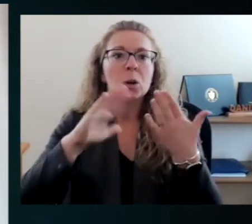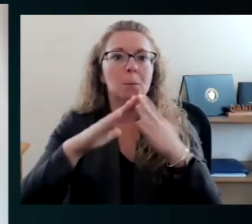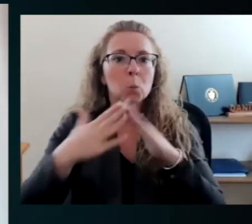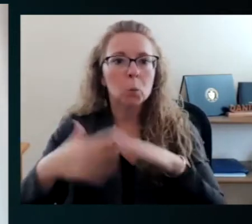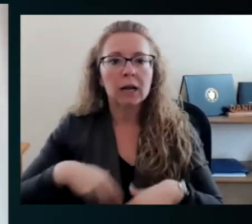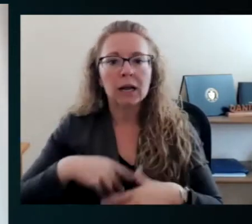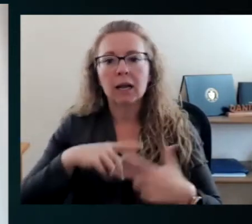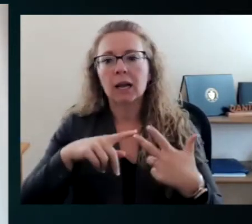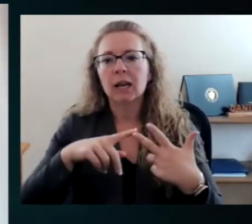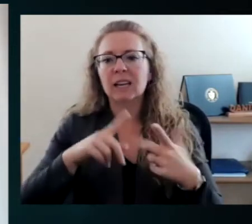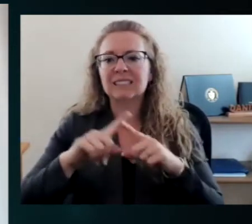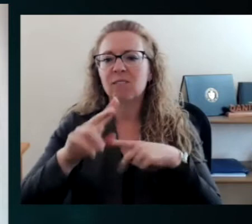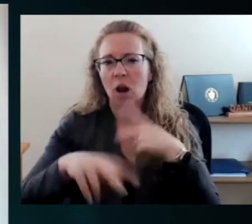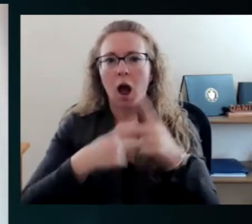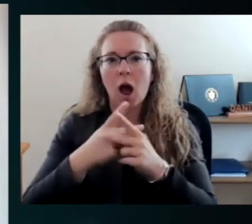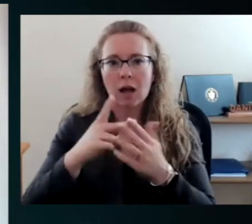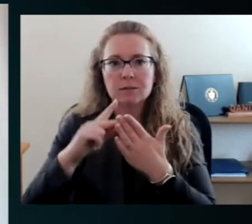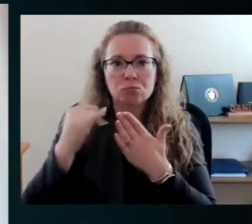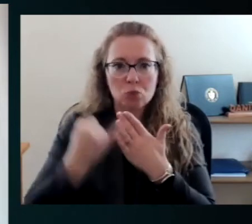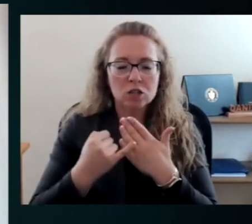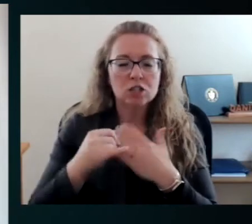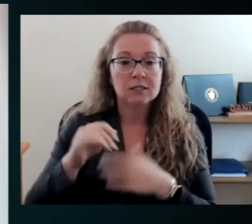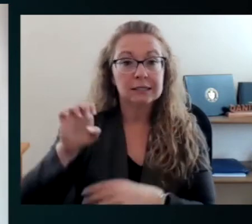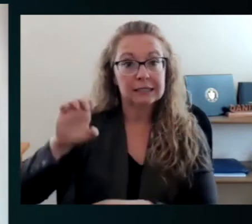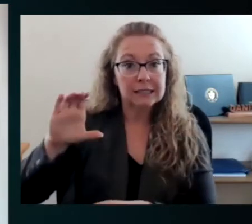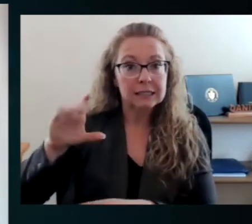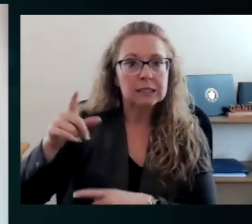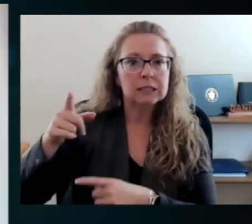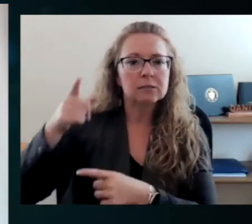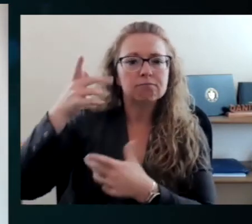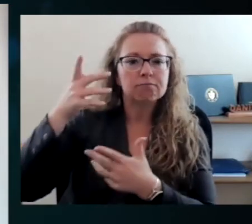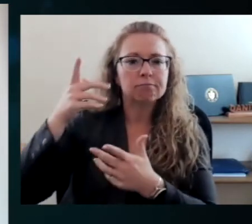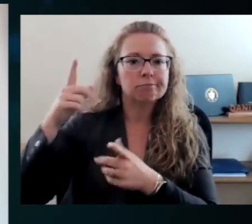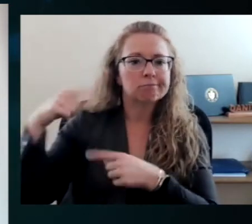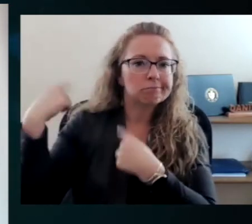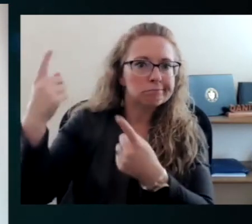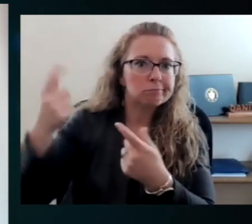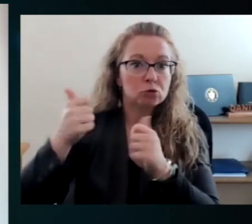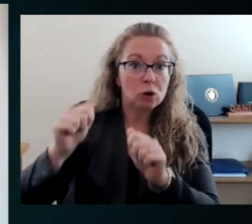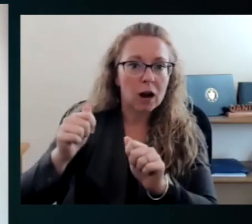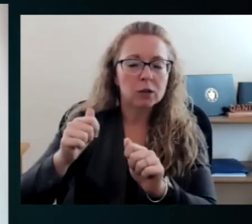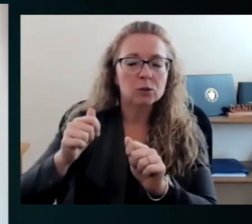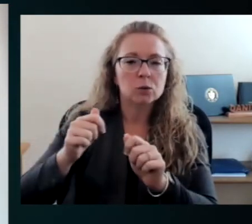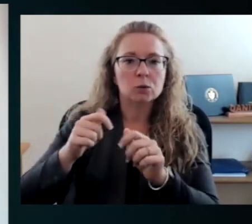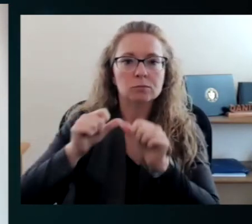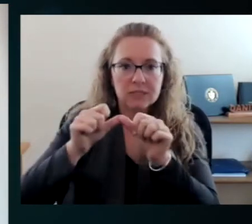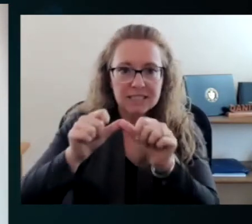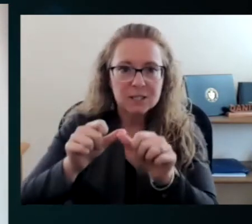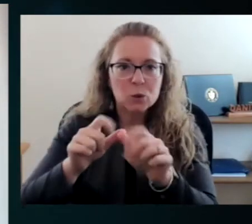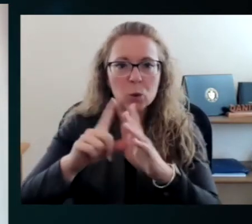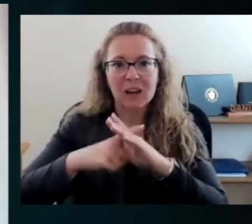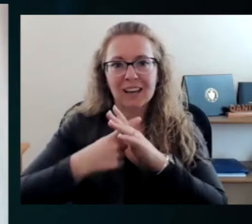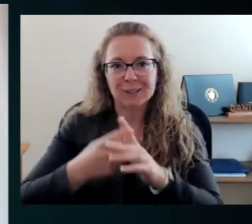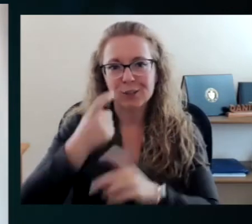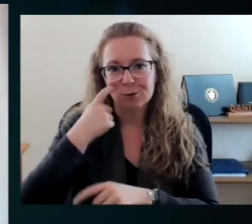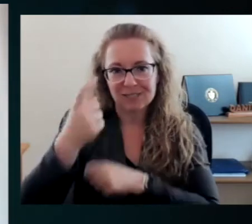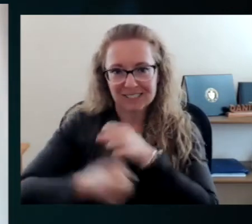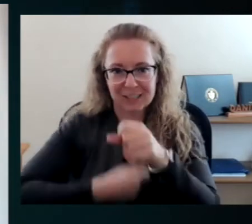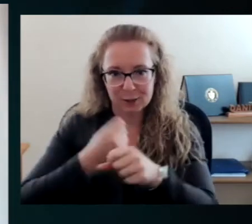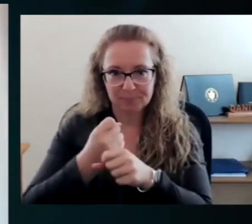of projects that the EC has been trying to continue and kickstart over the last year.